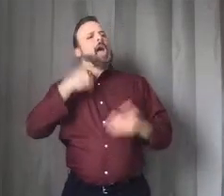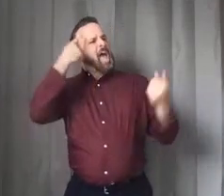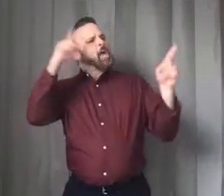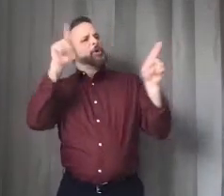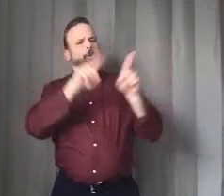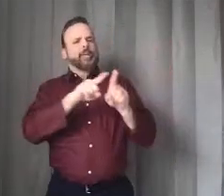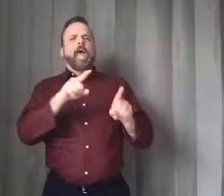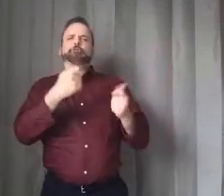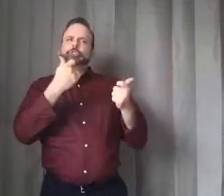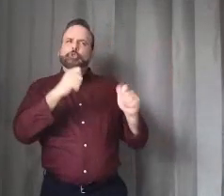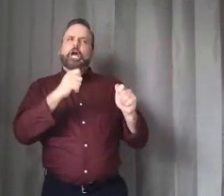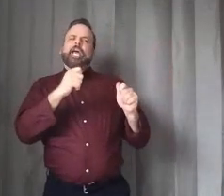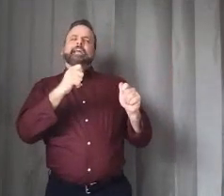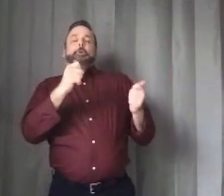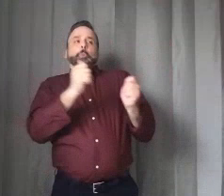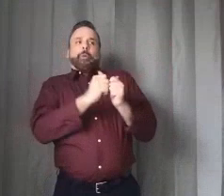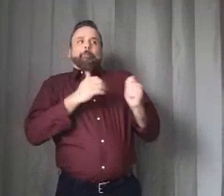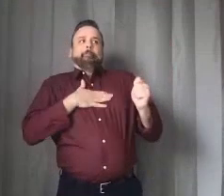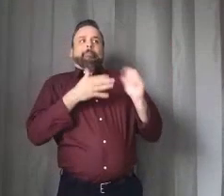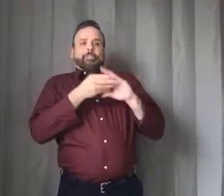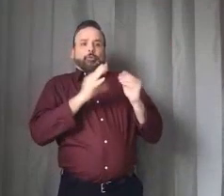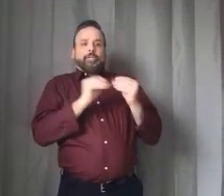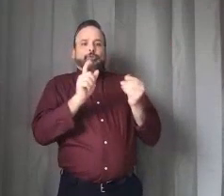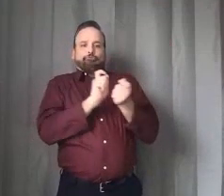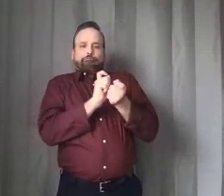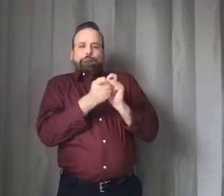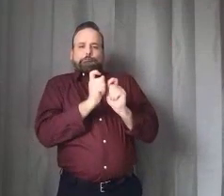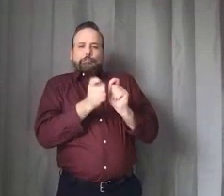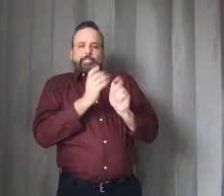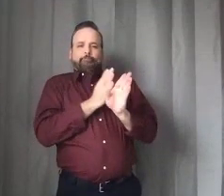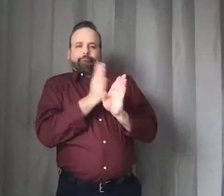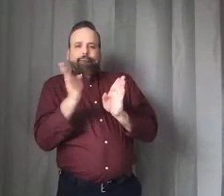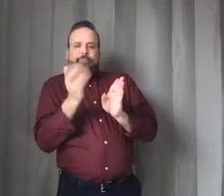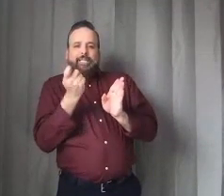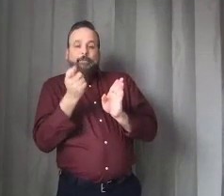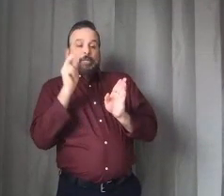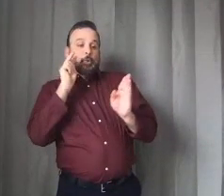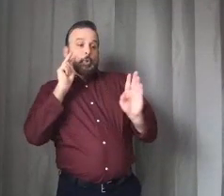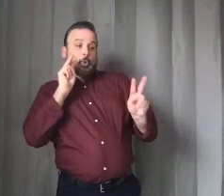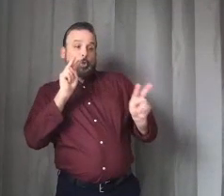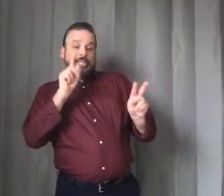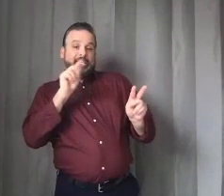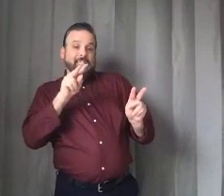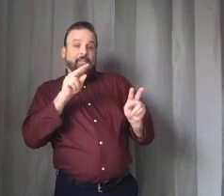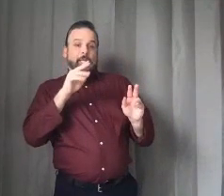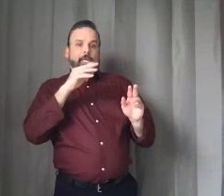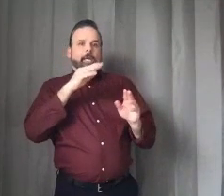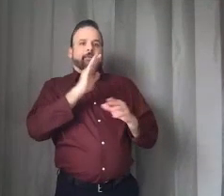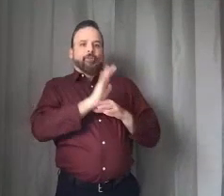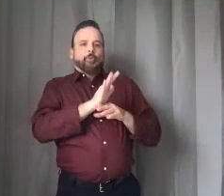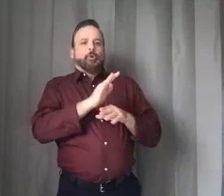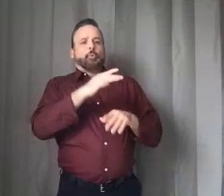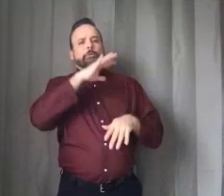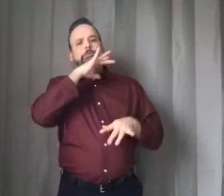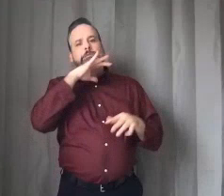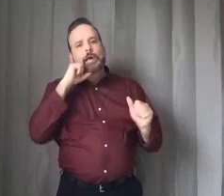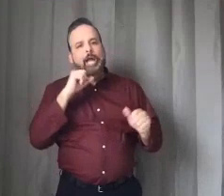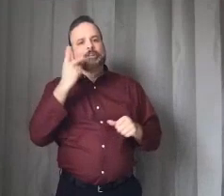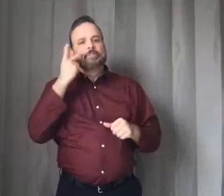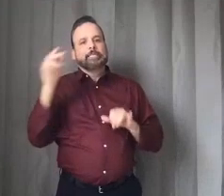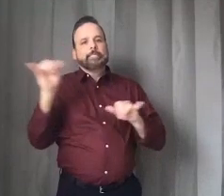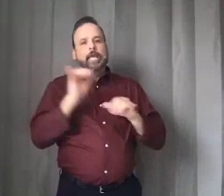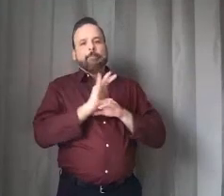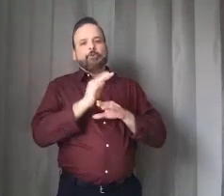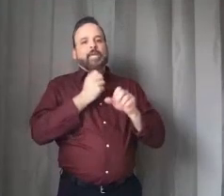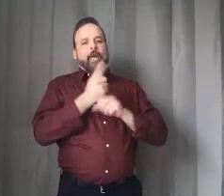like, I mean, to switch gears a little bit, like looking at TV and film, like, aren't we all tired of seeing the same movie every year? Mm-hmm.